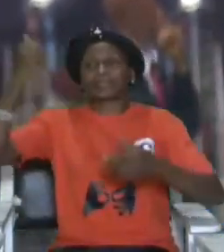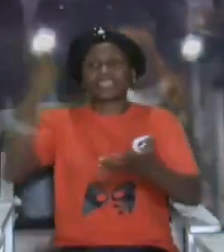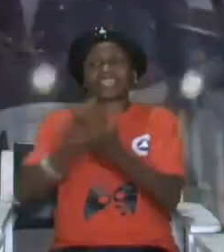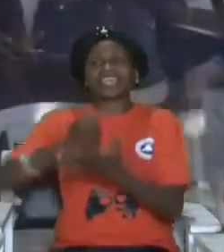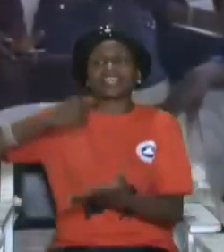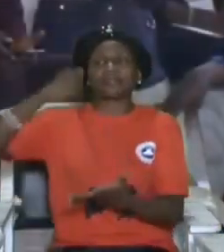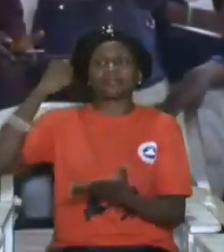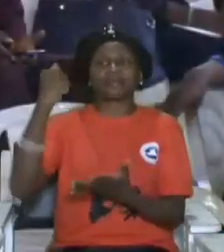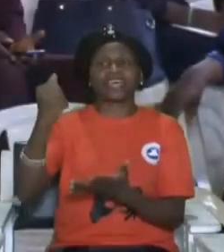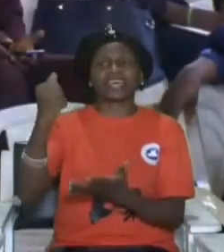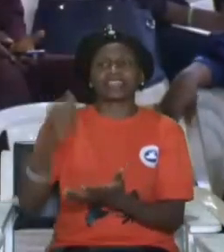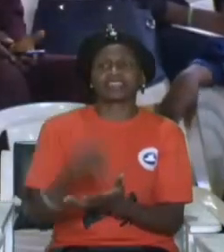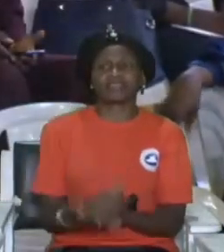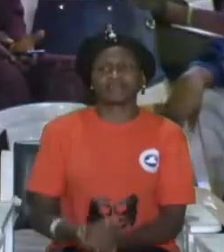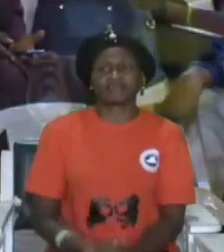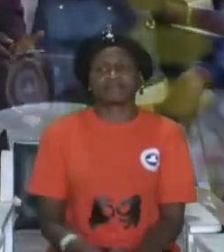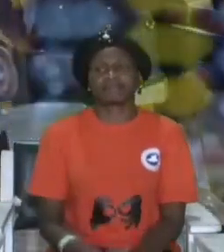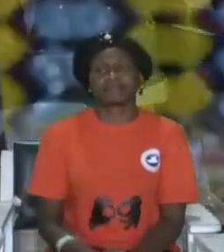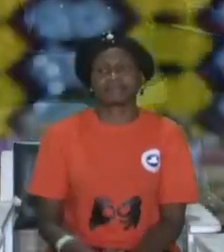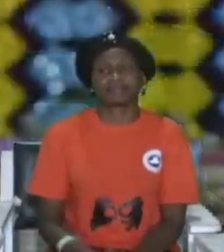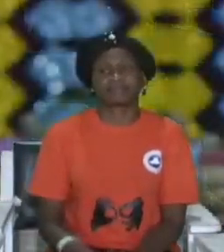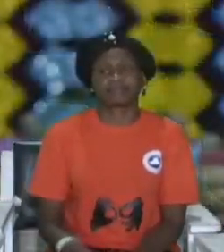amen.